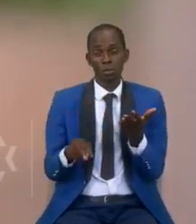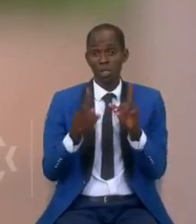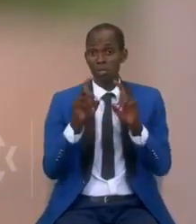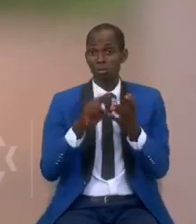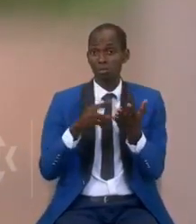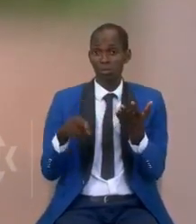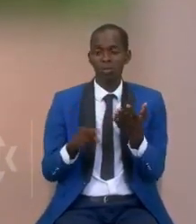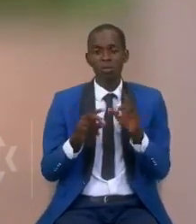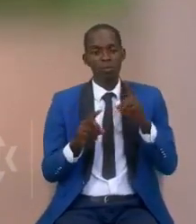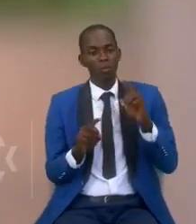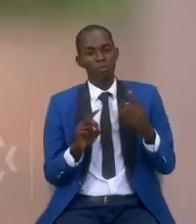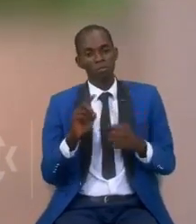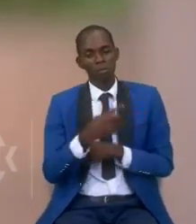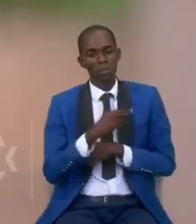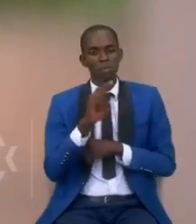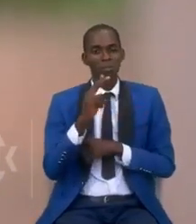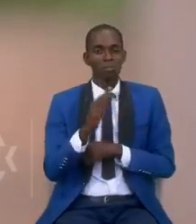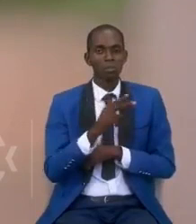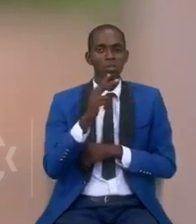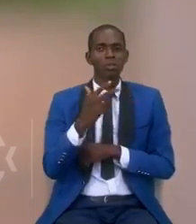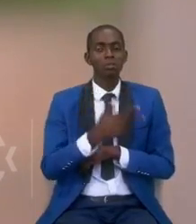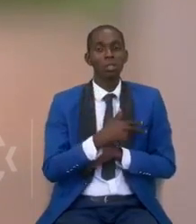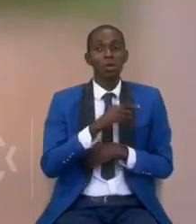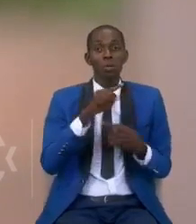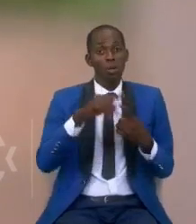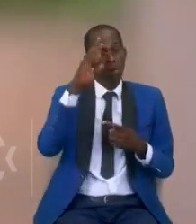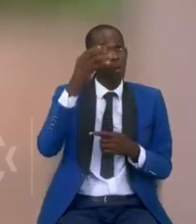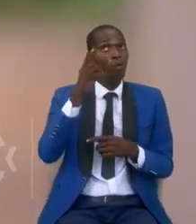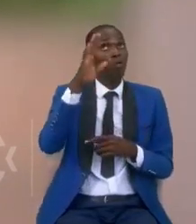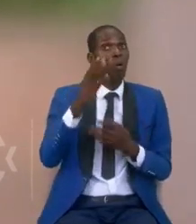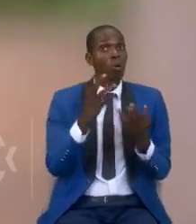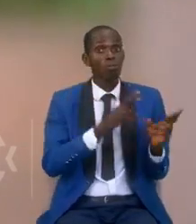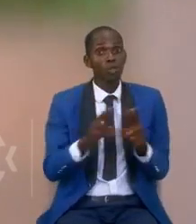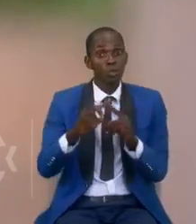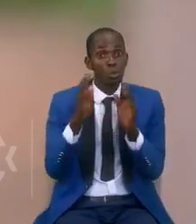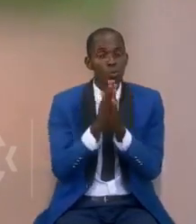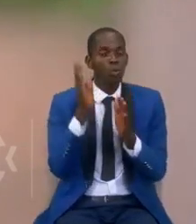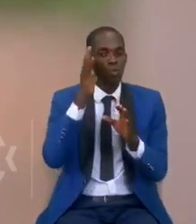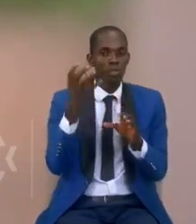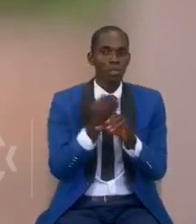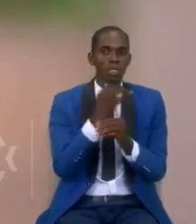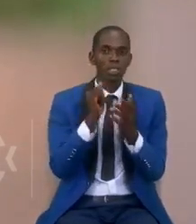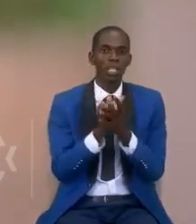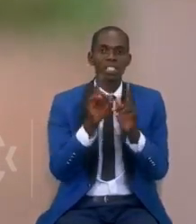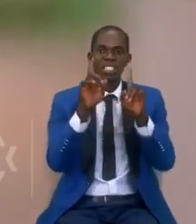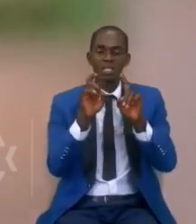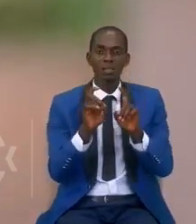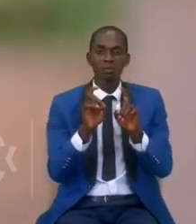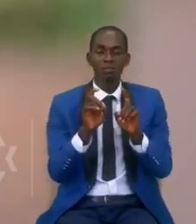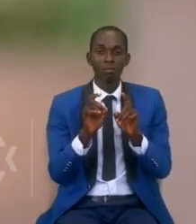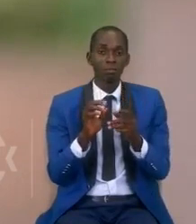raise the extra result up. By faith, I will claim it. So at the end of the